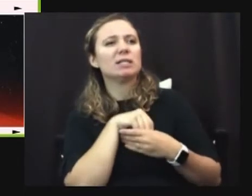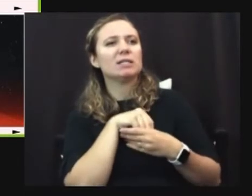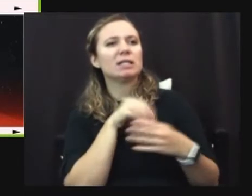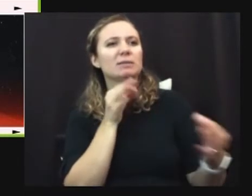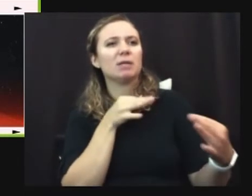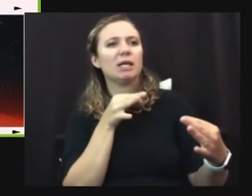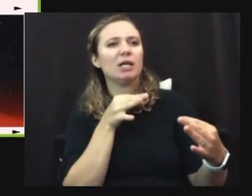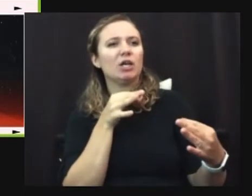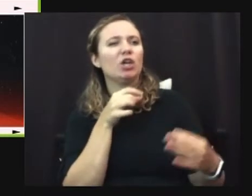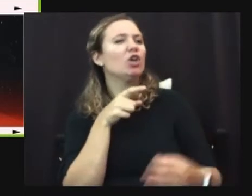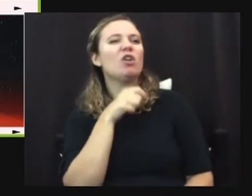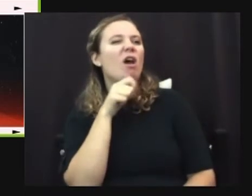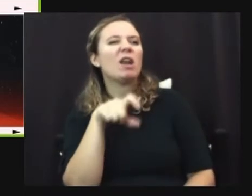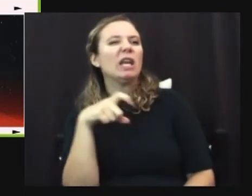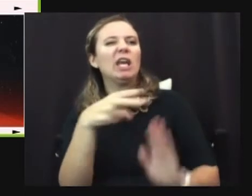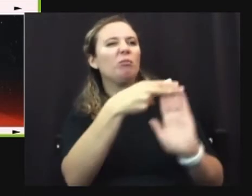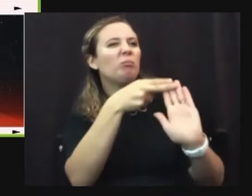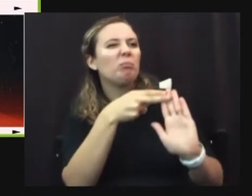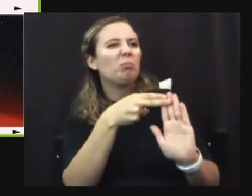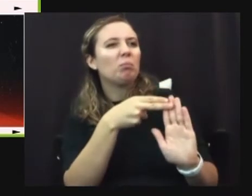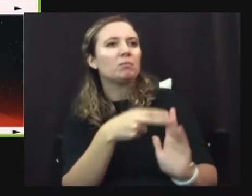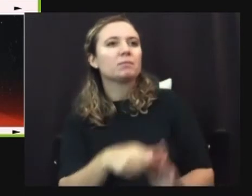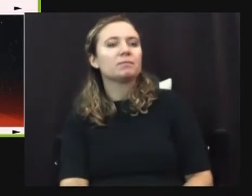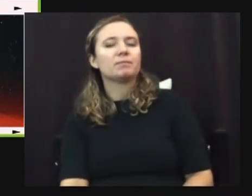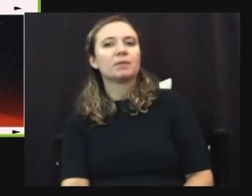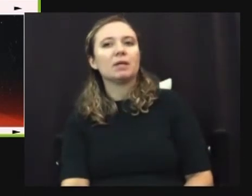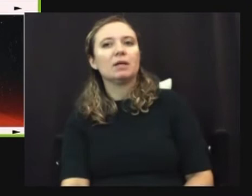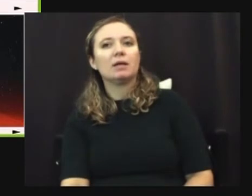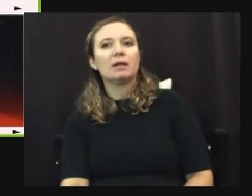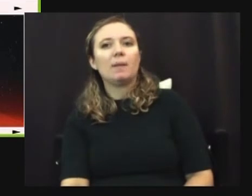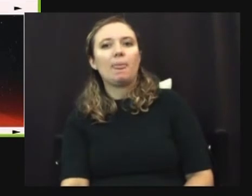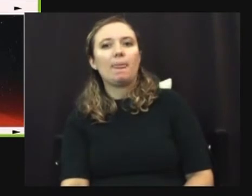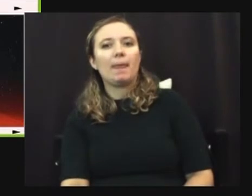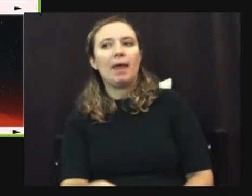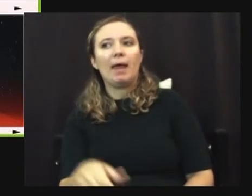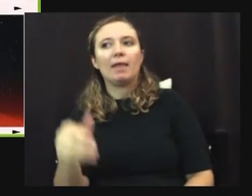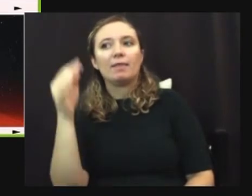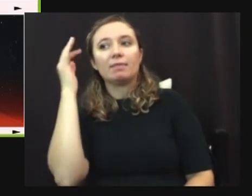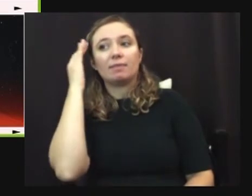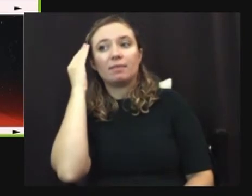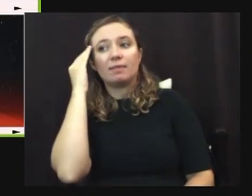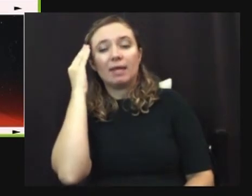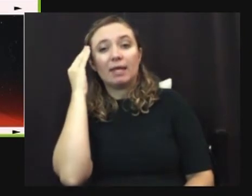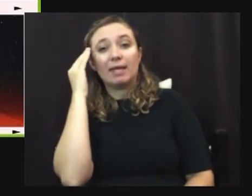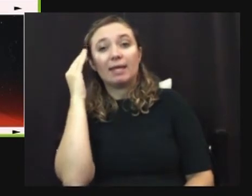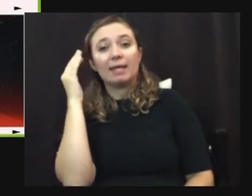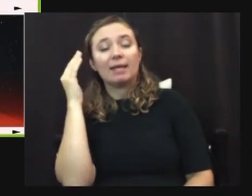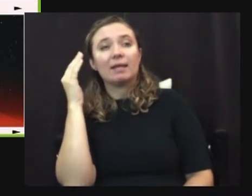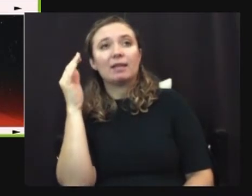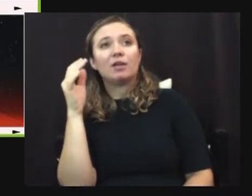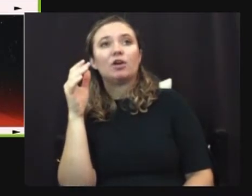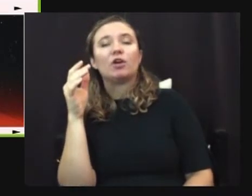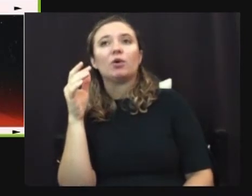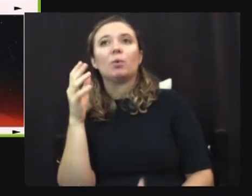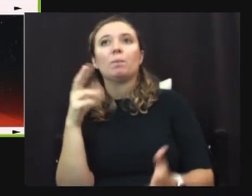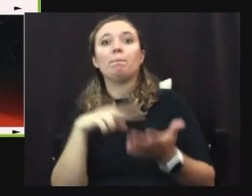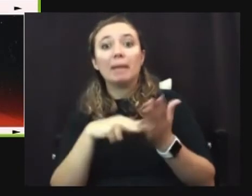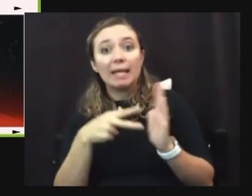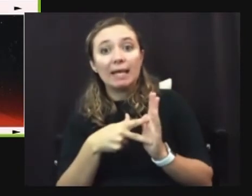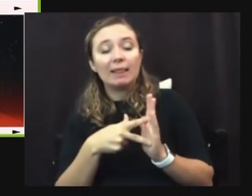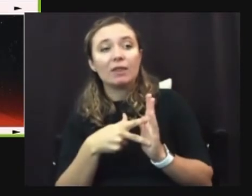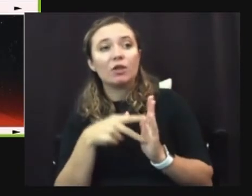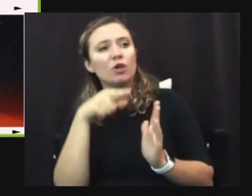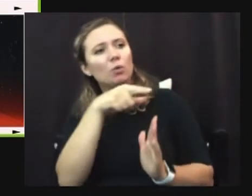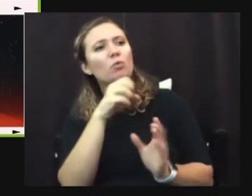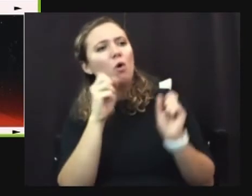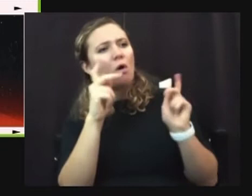you that you're okay with them and that they see you as an okay person. But what they haven't